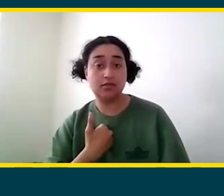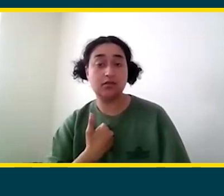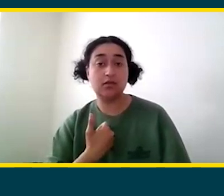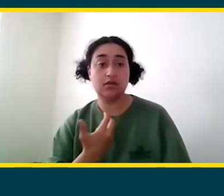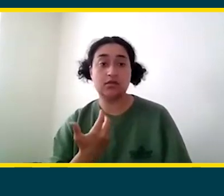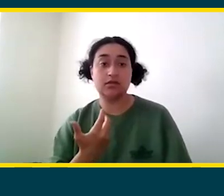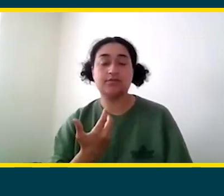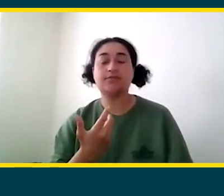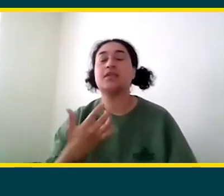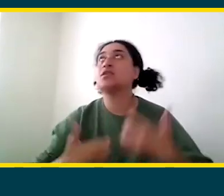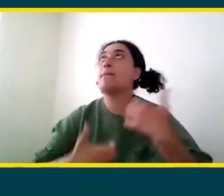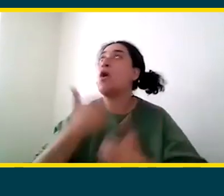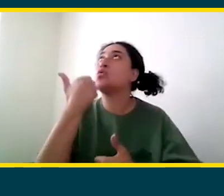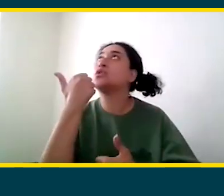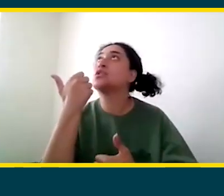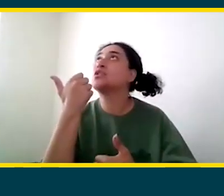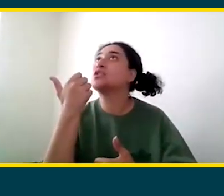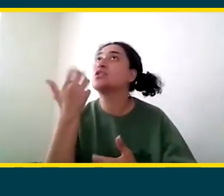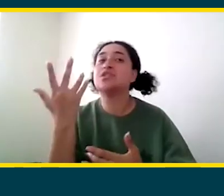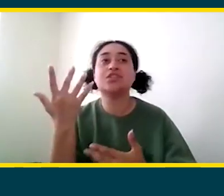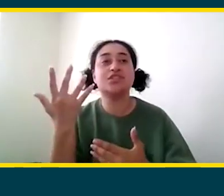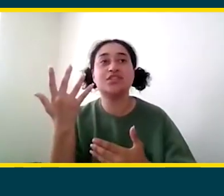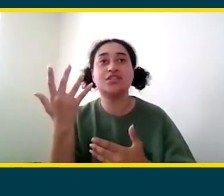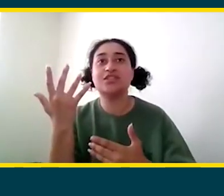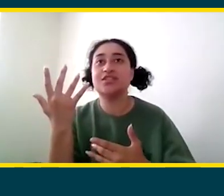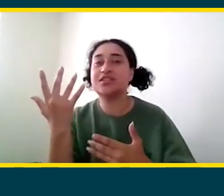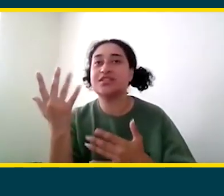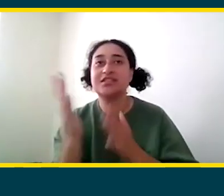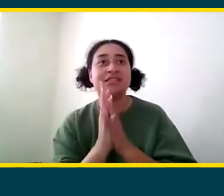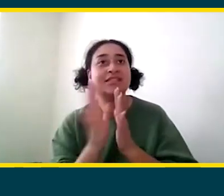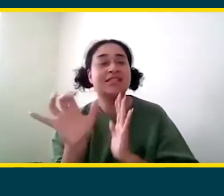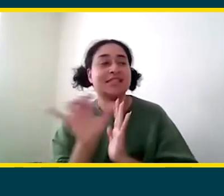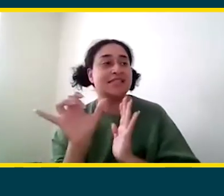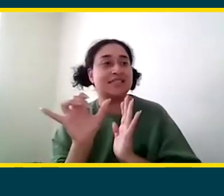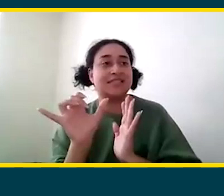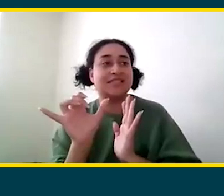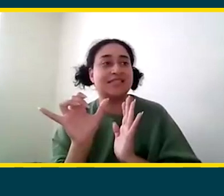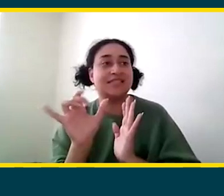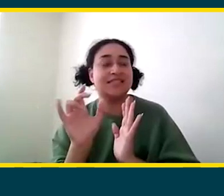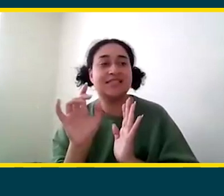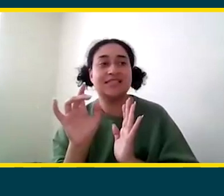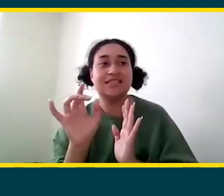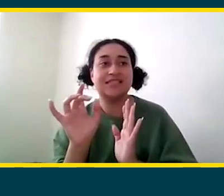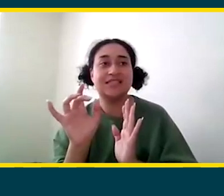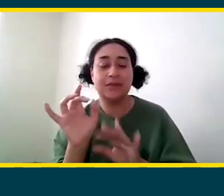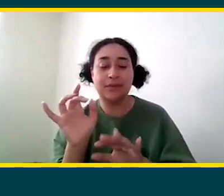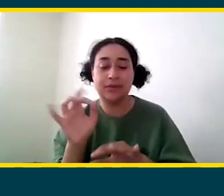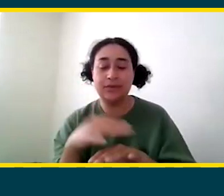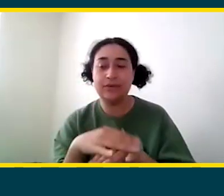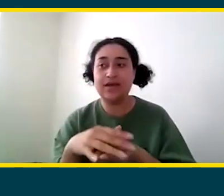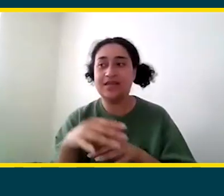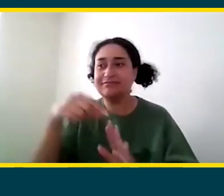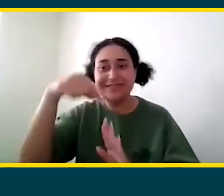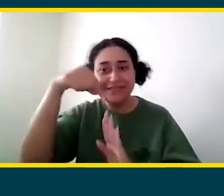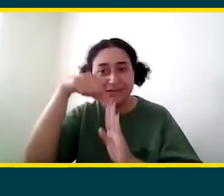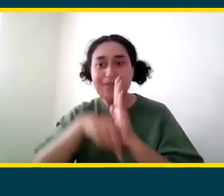the most unadulterated, most enthused, the most like titular idea of being yourself,